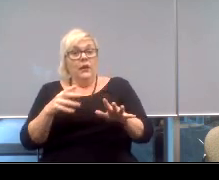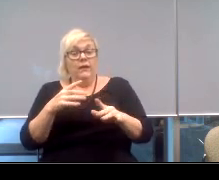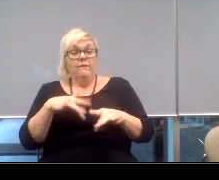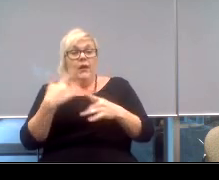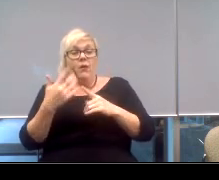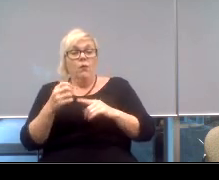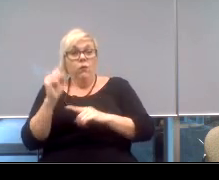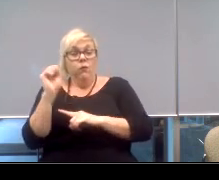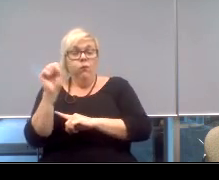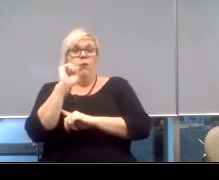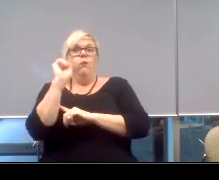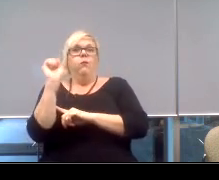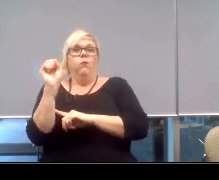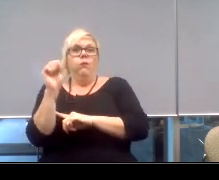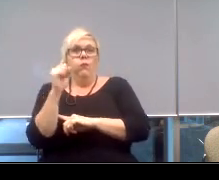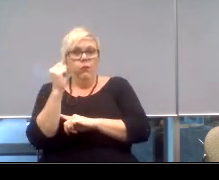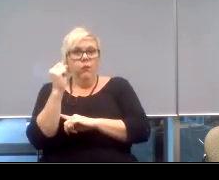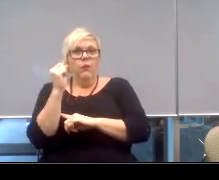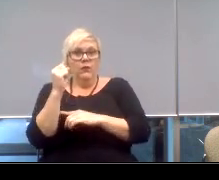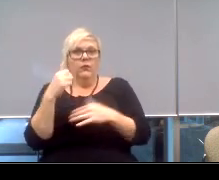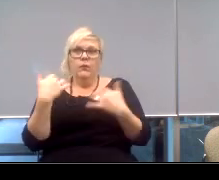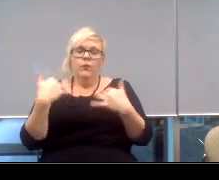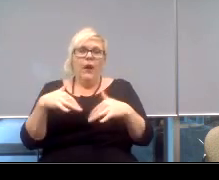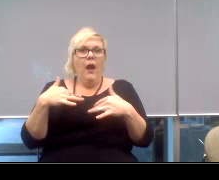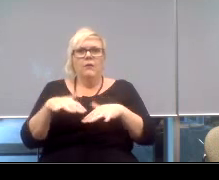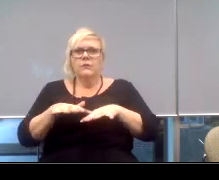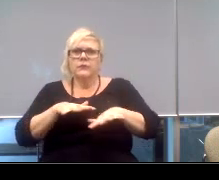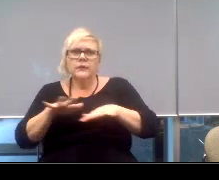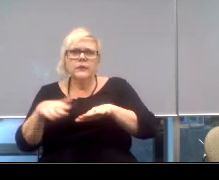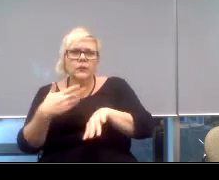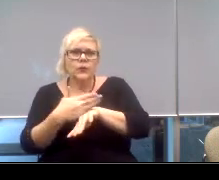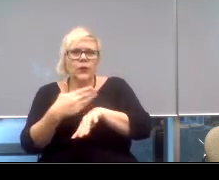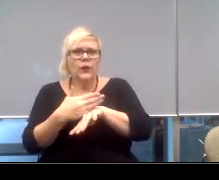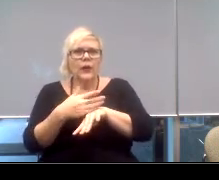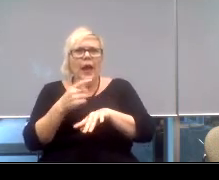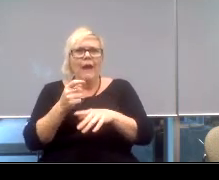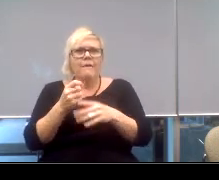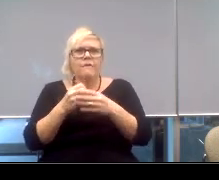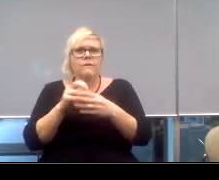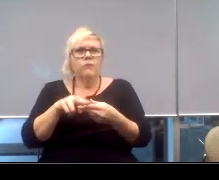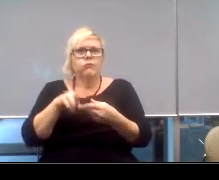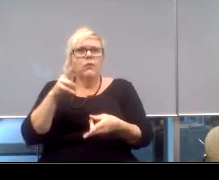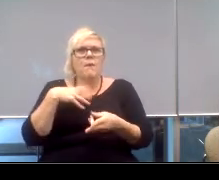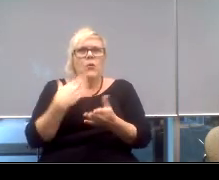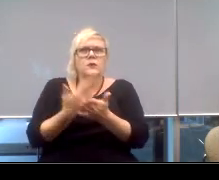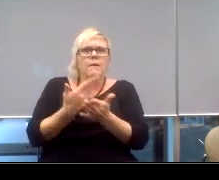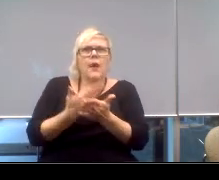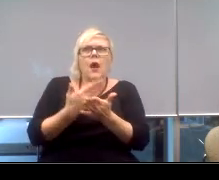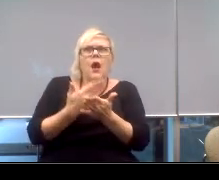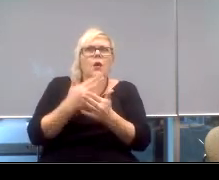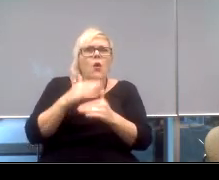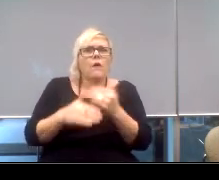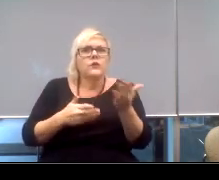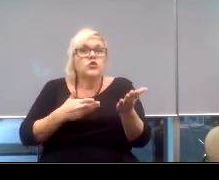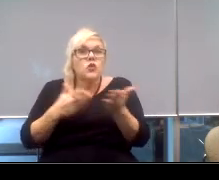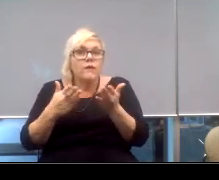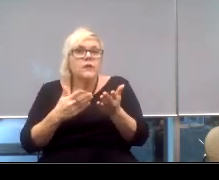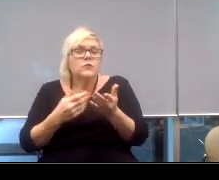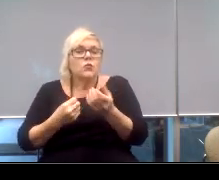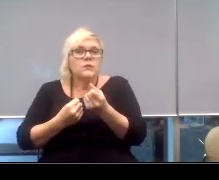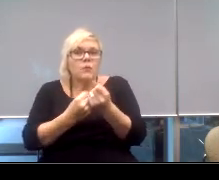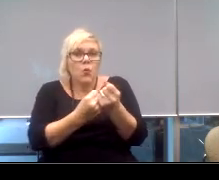There's a significant growth in demand for supply of services, and there's a significant shift in how services will be delivered.